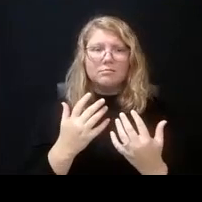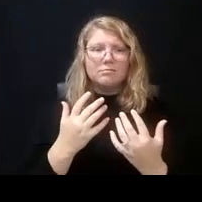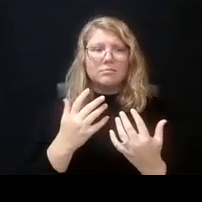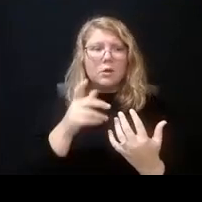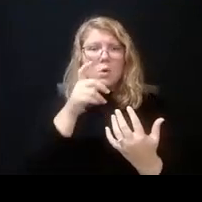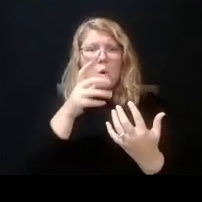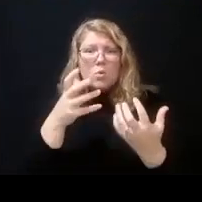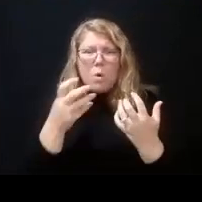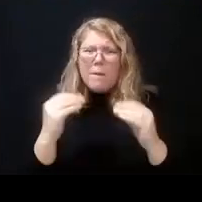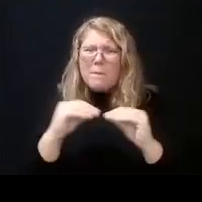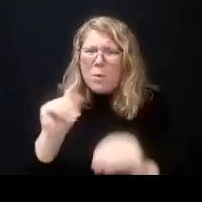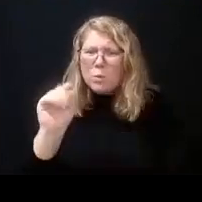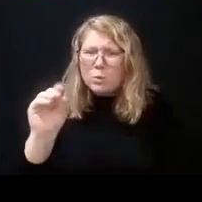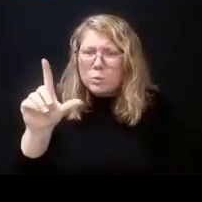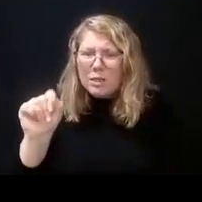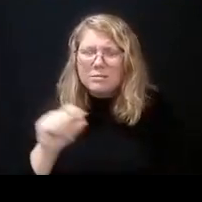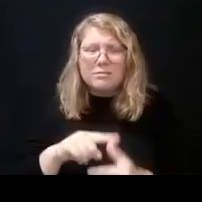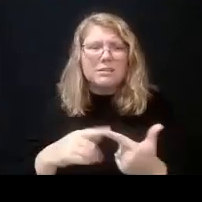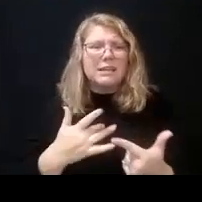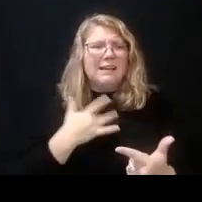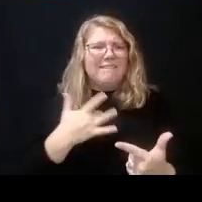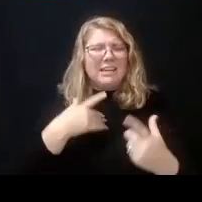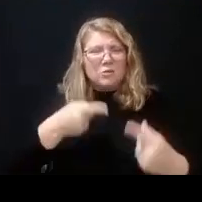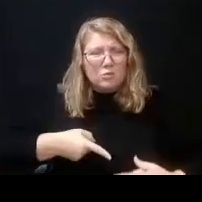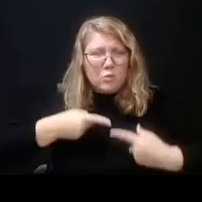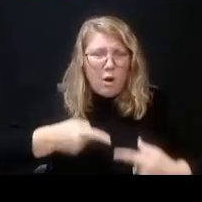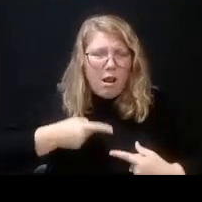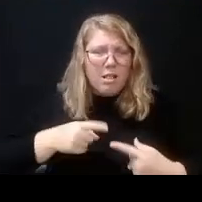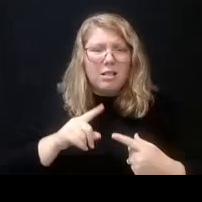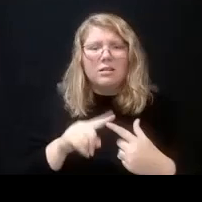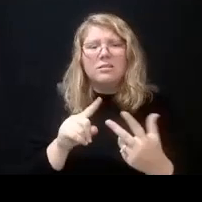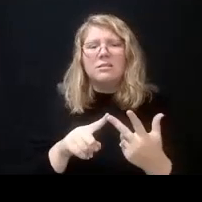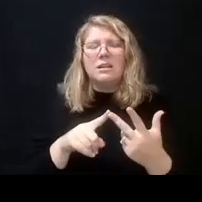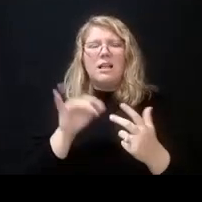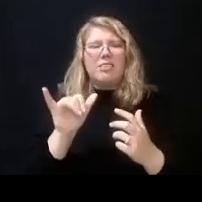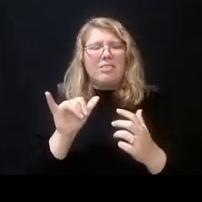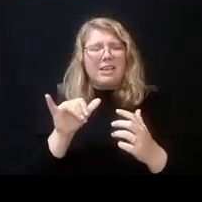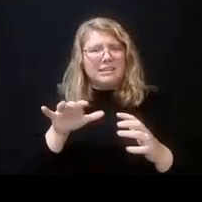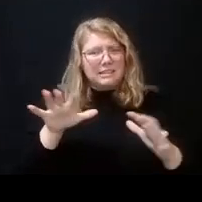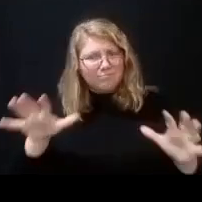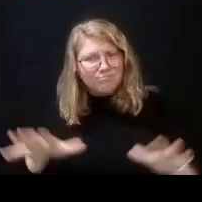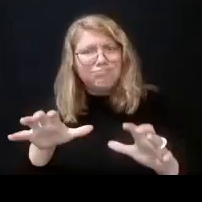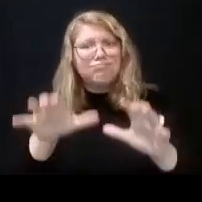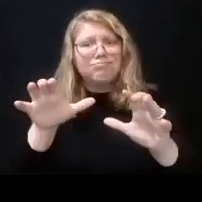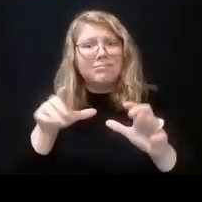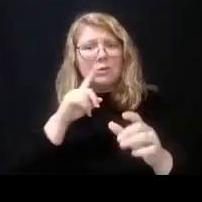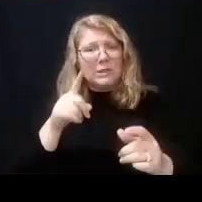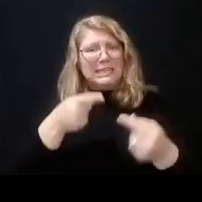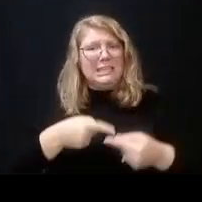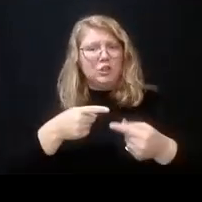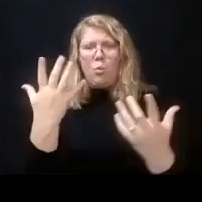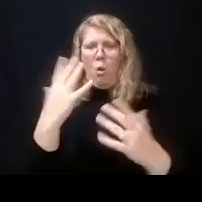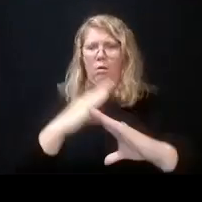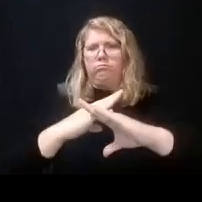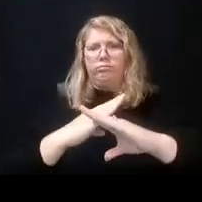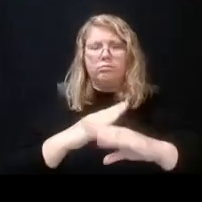more tools, who feel like your organizations are struggling with this issue, or the movement is struggling with this issue, what do you think is getting in the way?